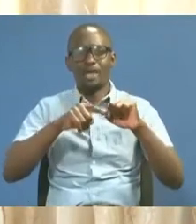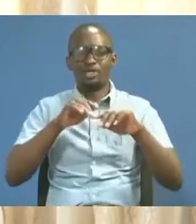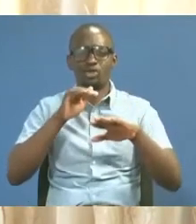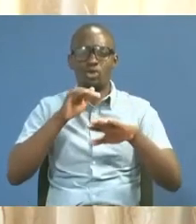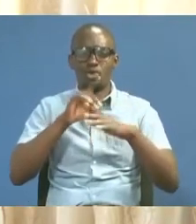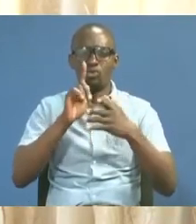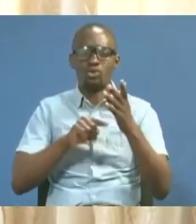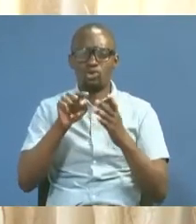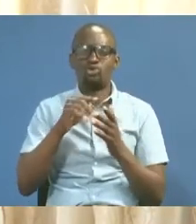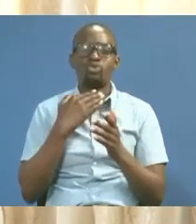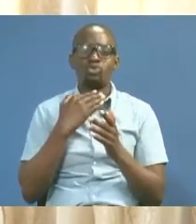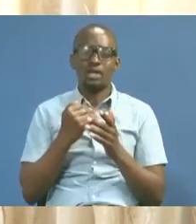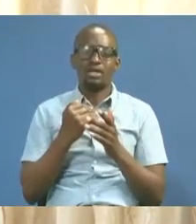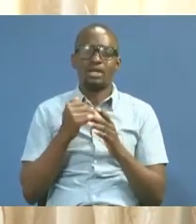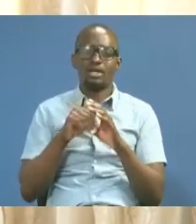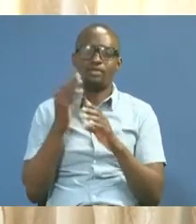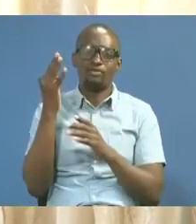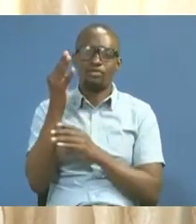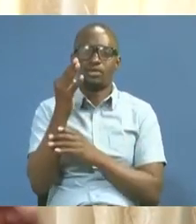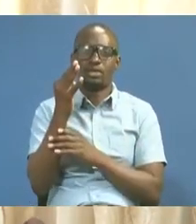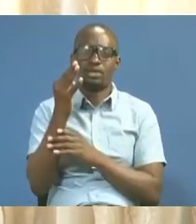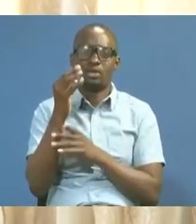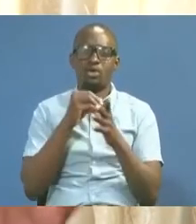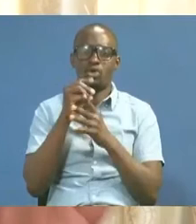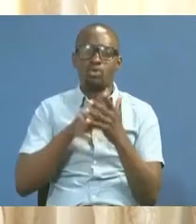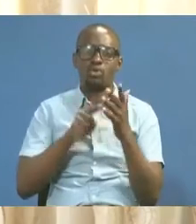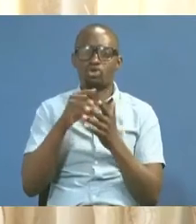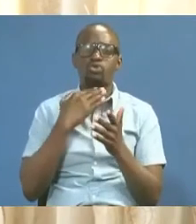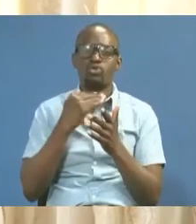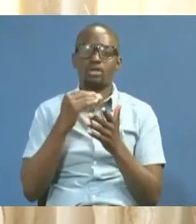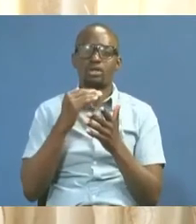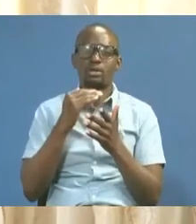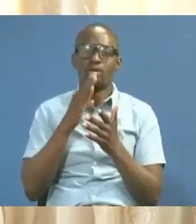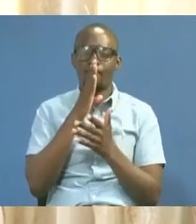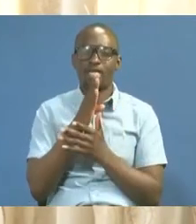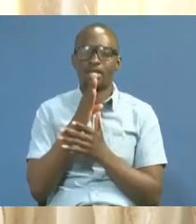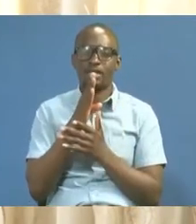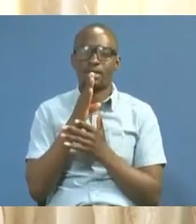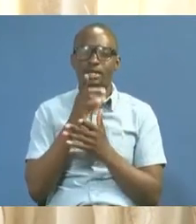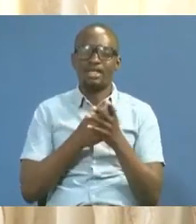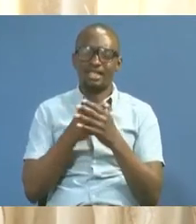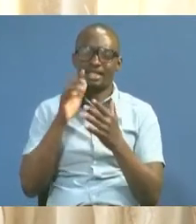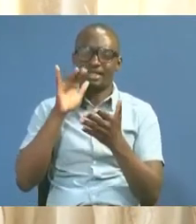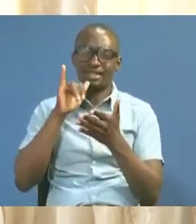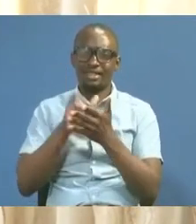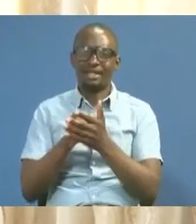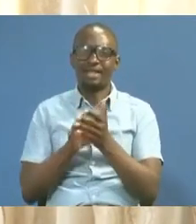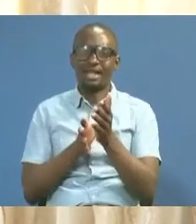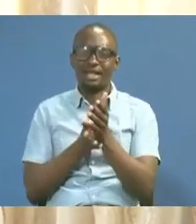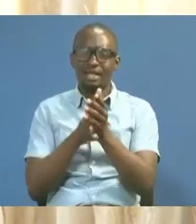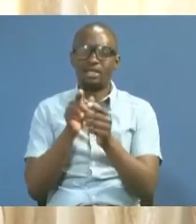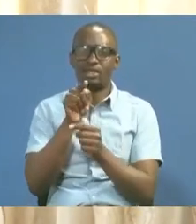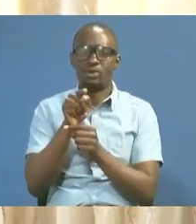and what you want to do in future. And then that guides you into the kind of program that